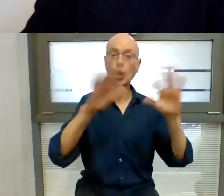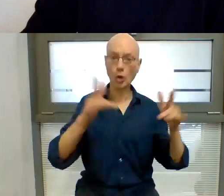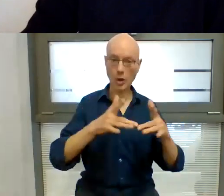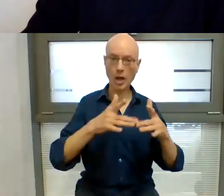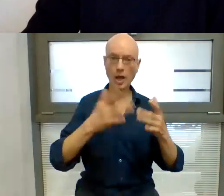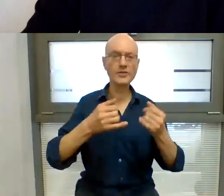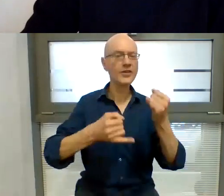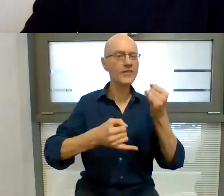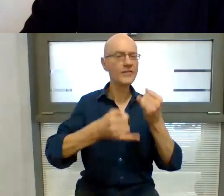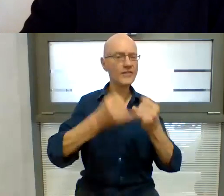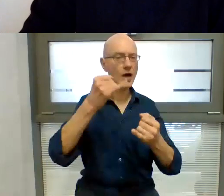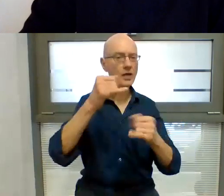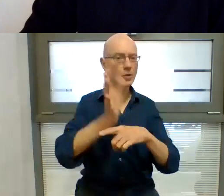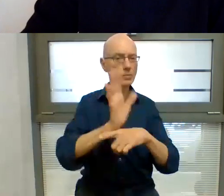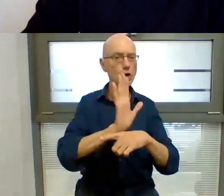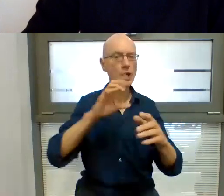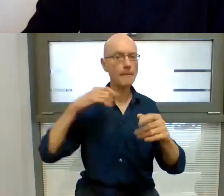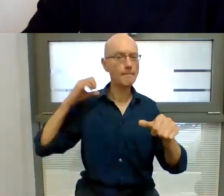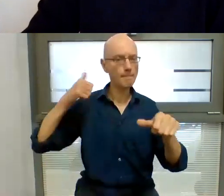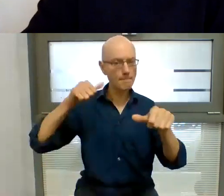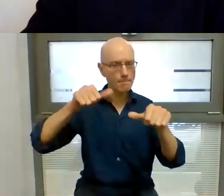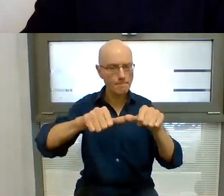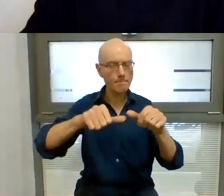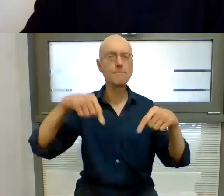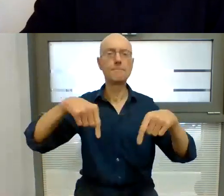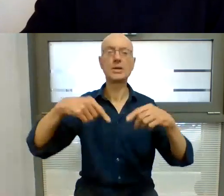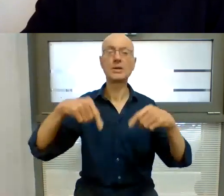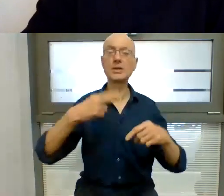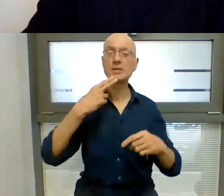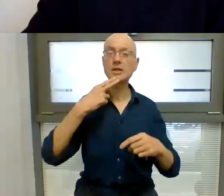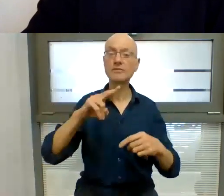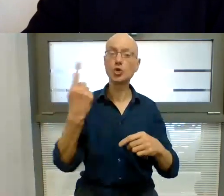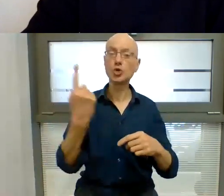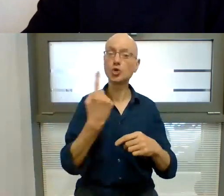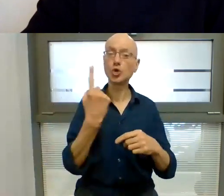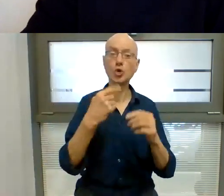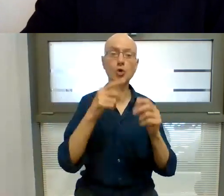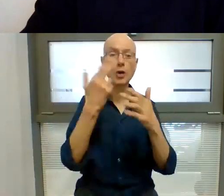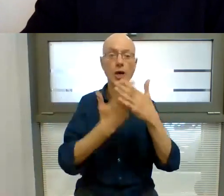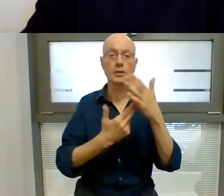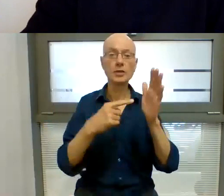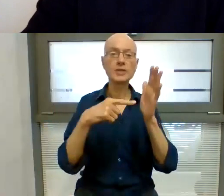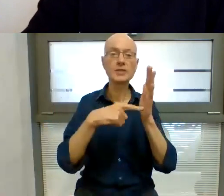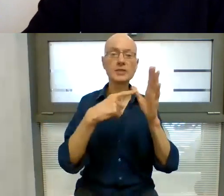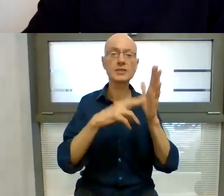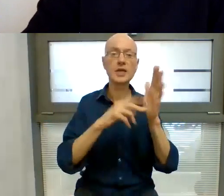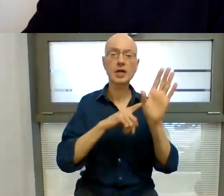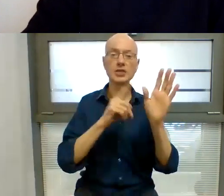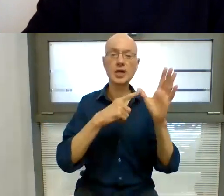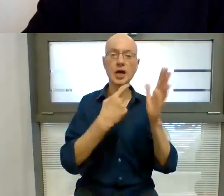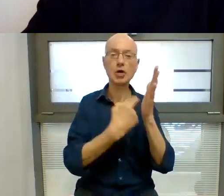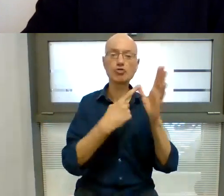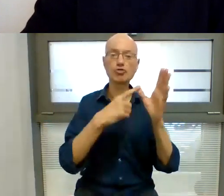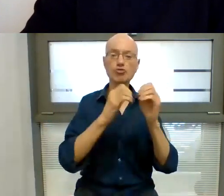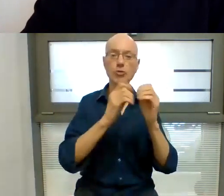our series of Disability History Month talks. This afternoon we will be joined by artist Tanya Raabe-Webber. Tanya will be giving